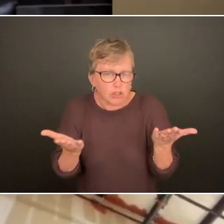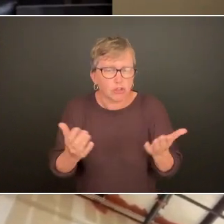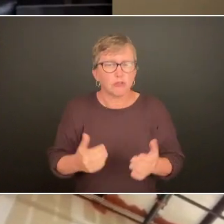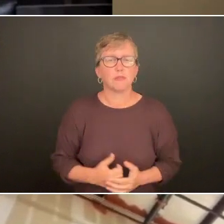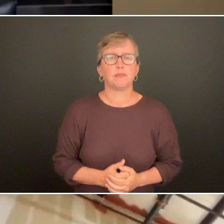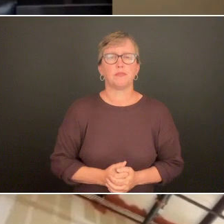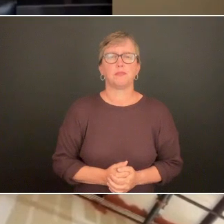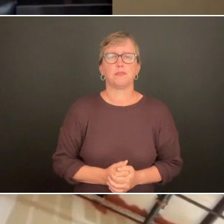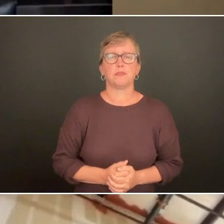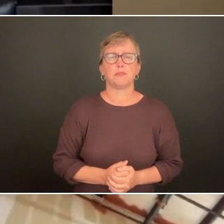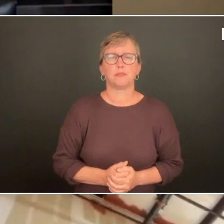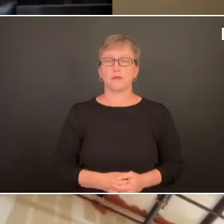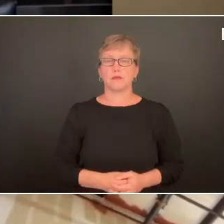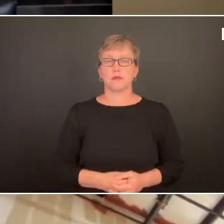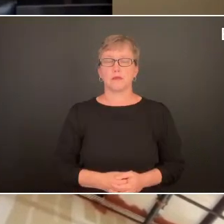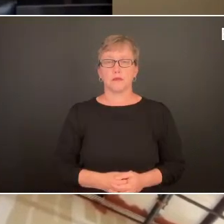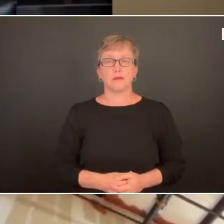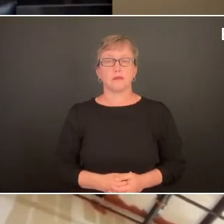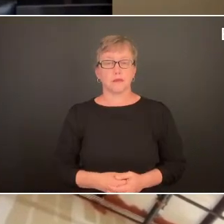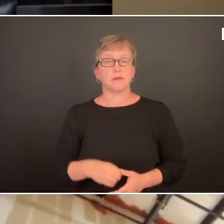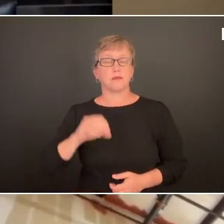part of